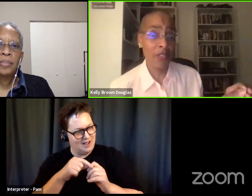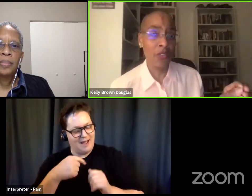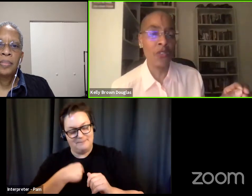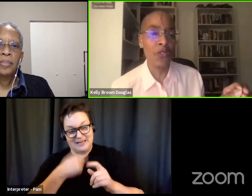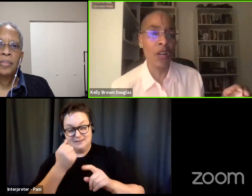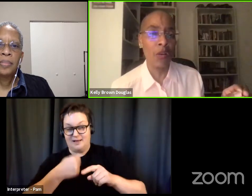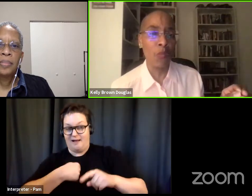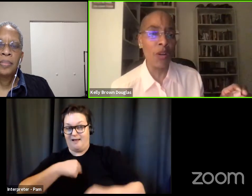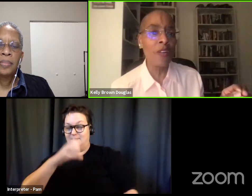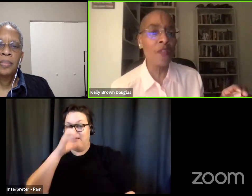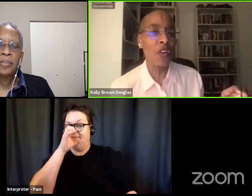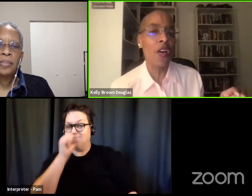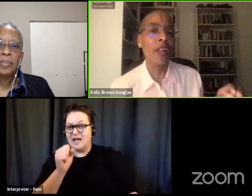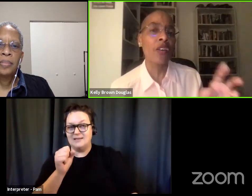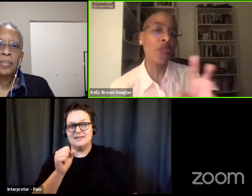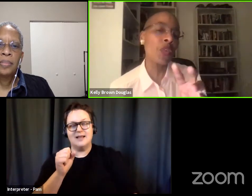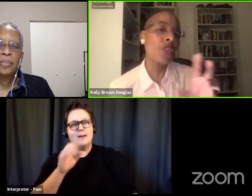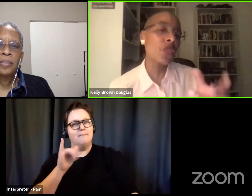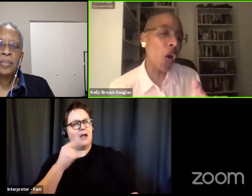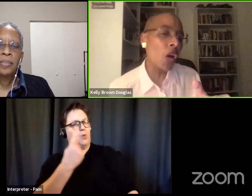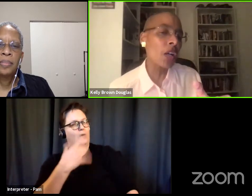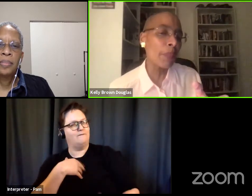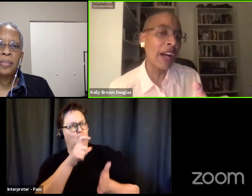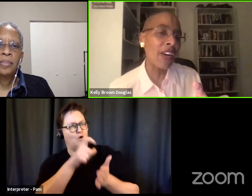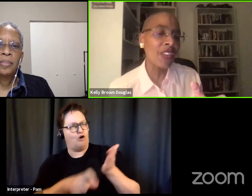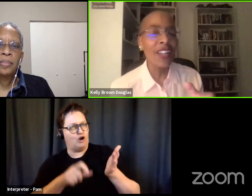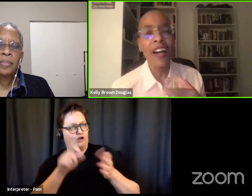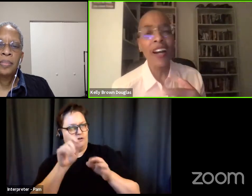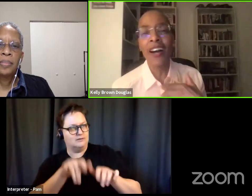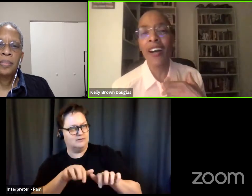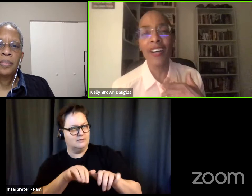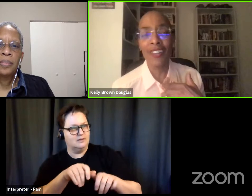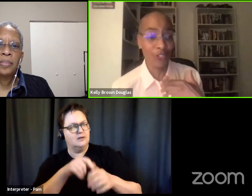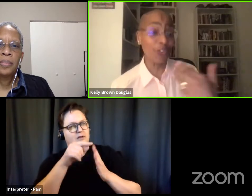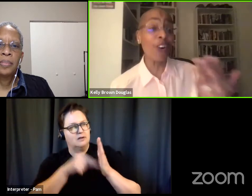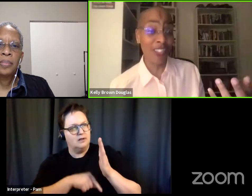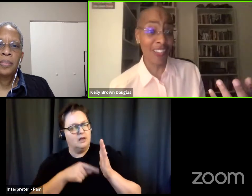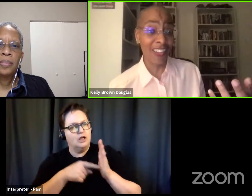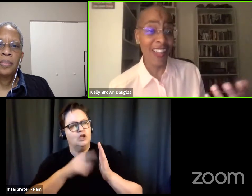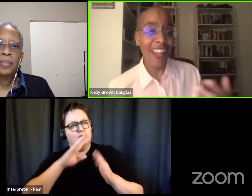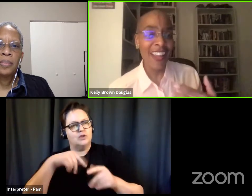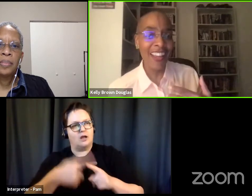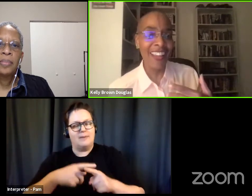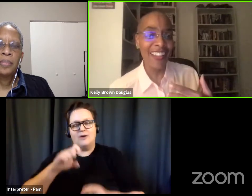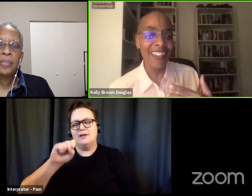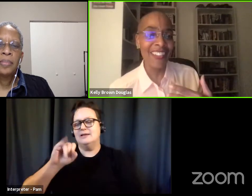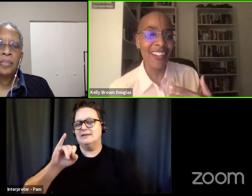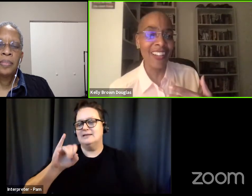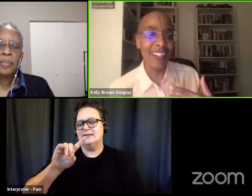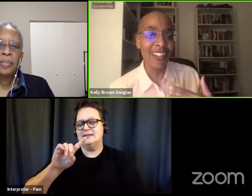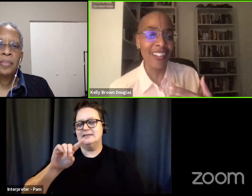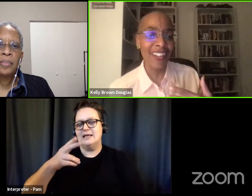by one of your articles where you talk about Siddhartha,